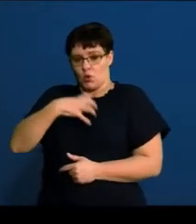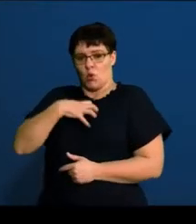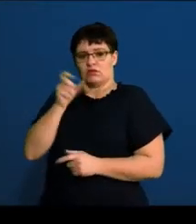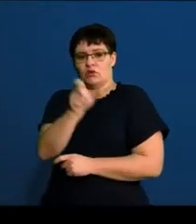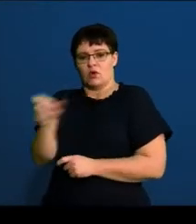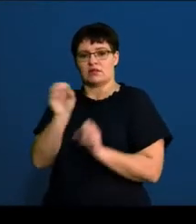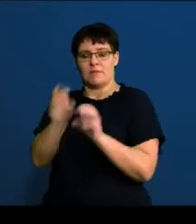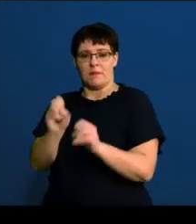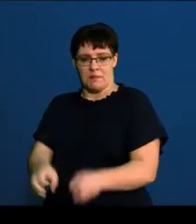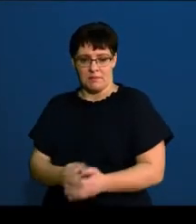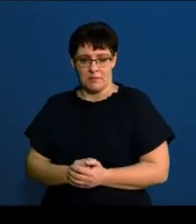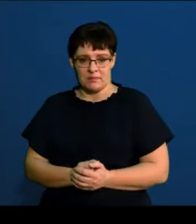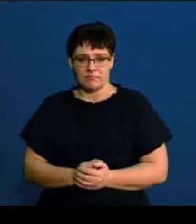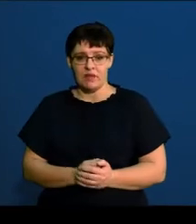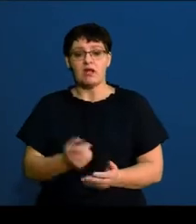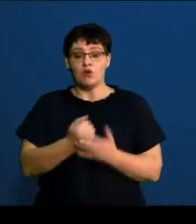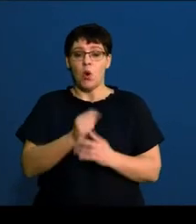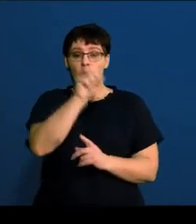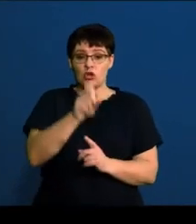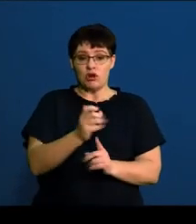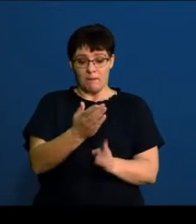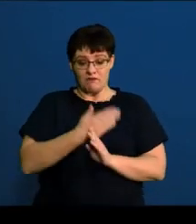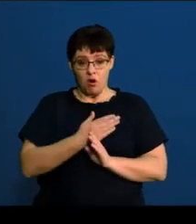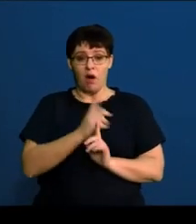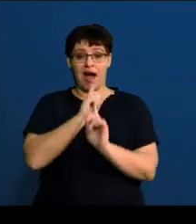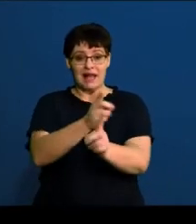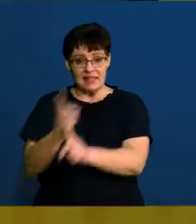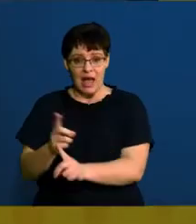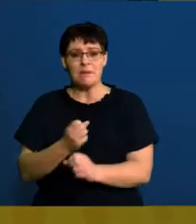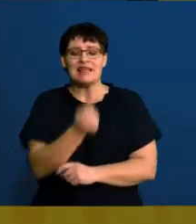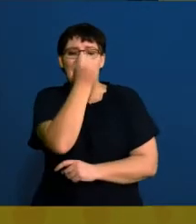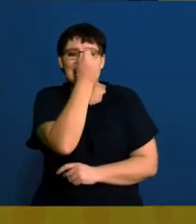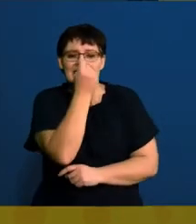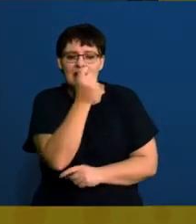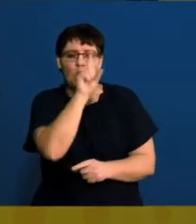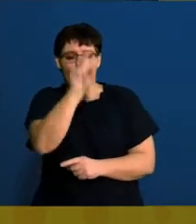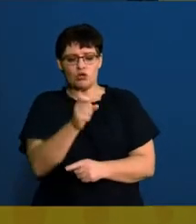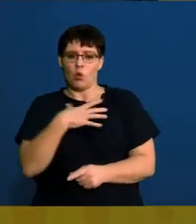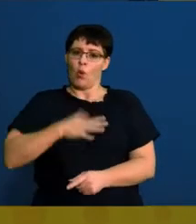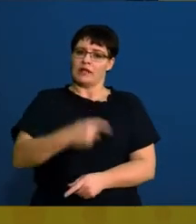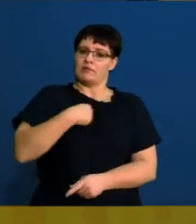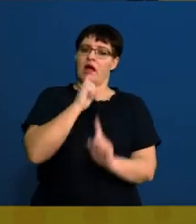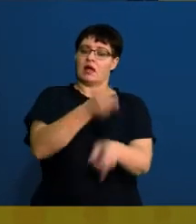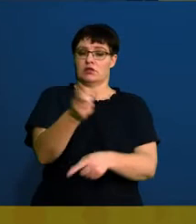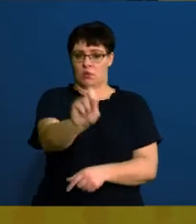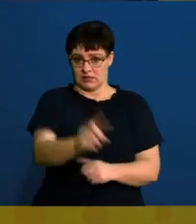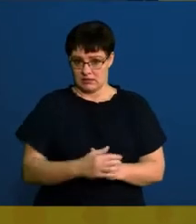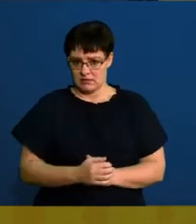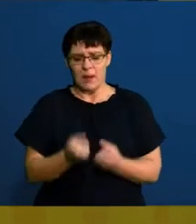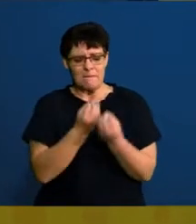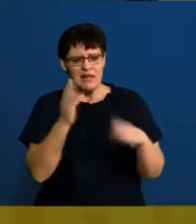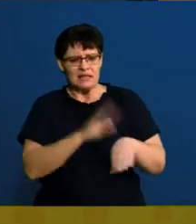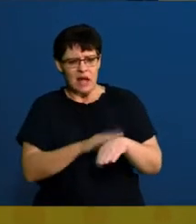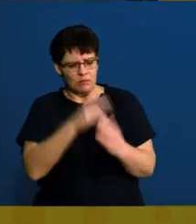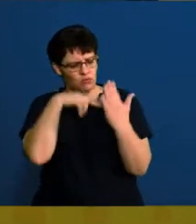understand the requirements of the question before answering it. Very often, when we read our questions, we